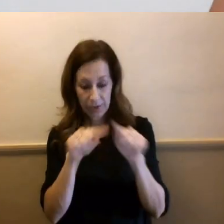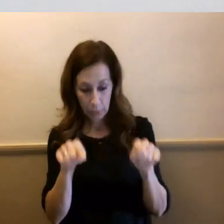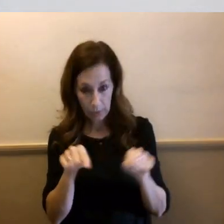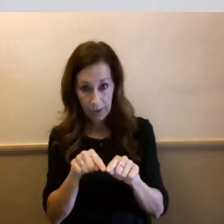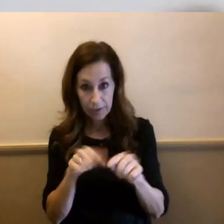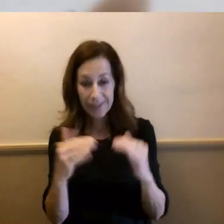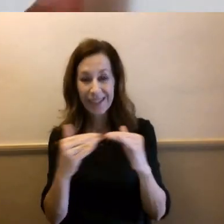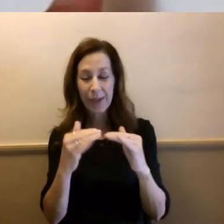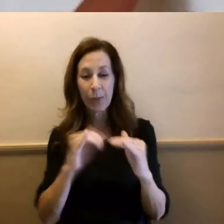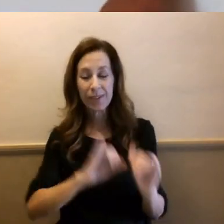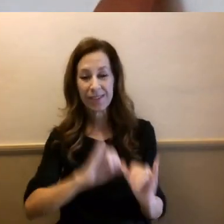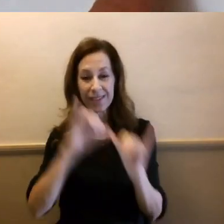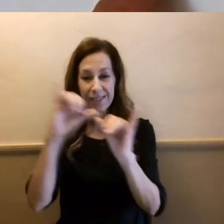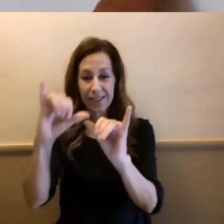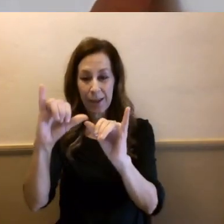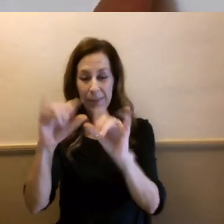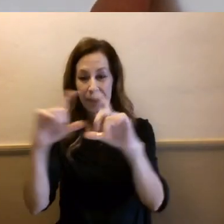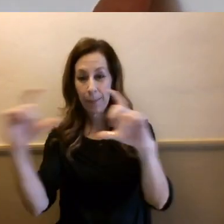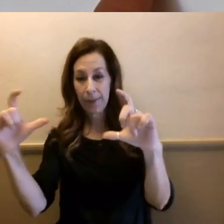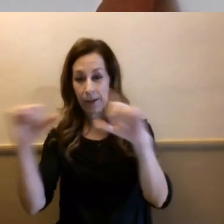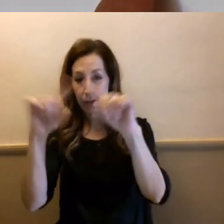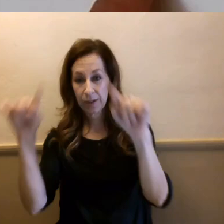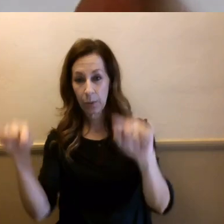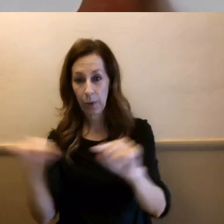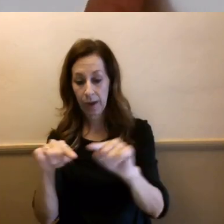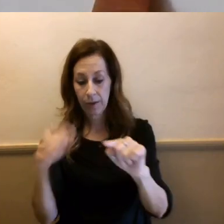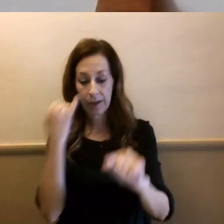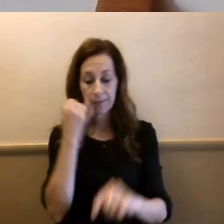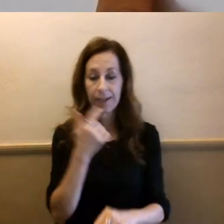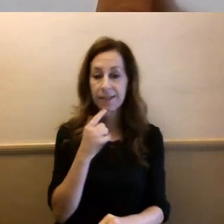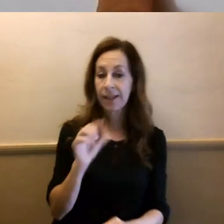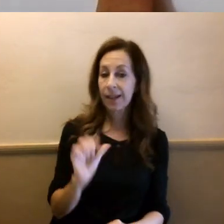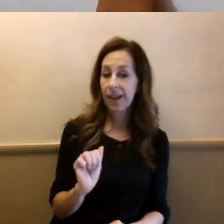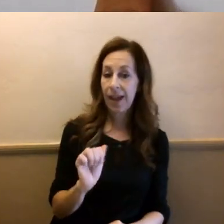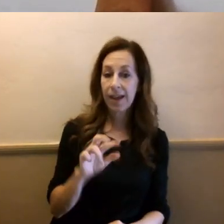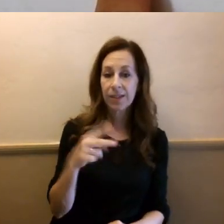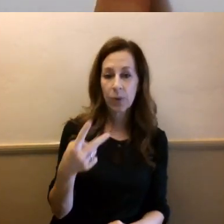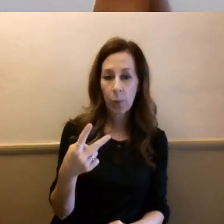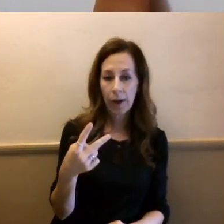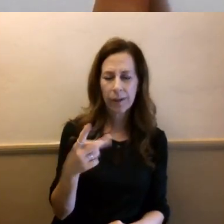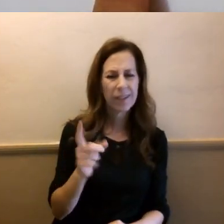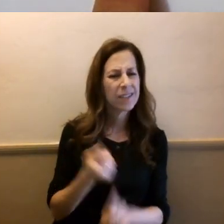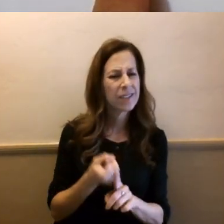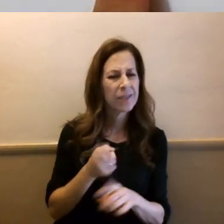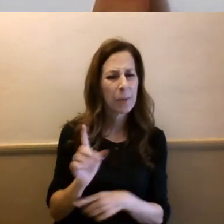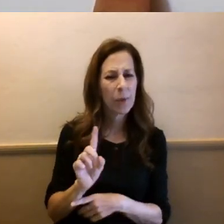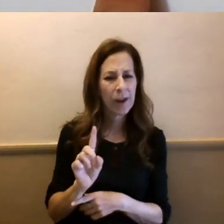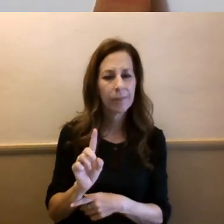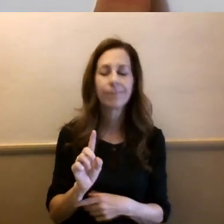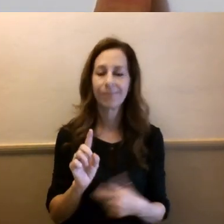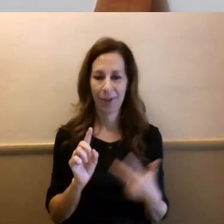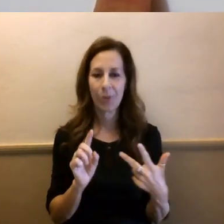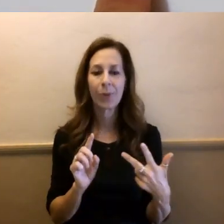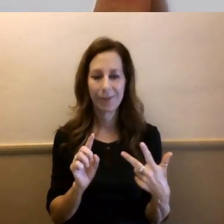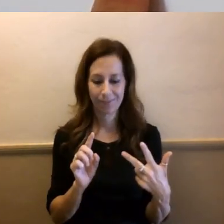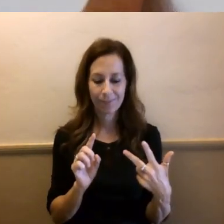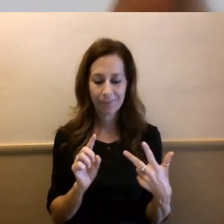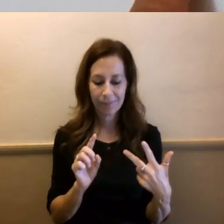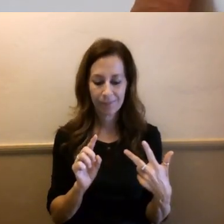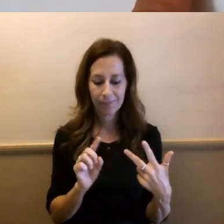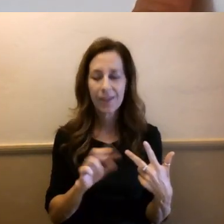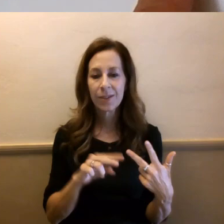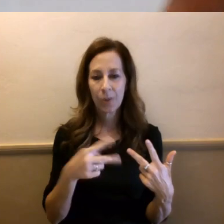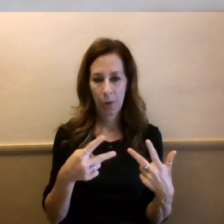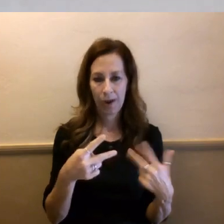area of the larger square. So if I do this, if I say a squared, where does that come from? Oh, 3. 3